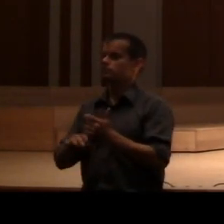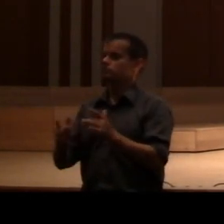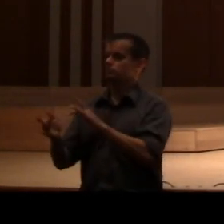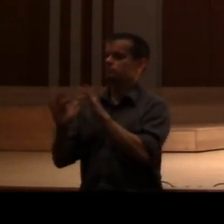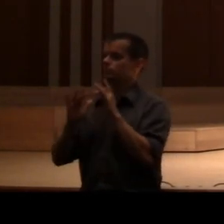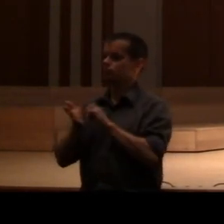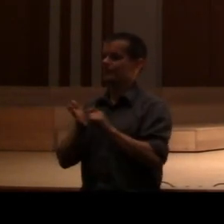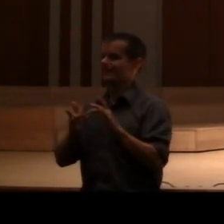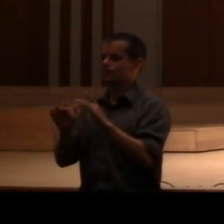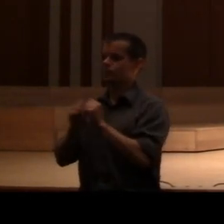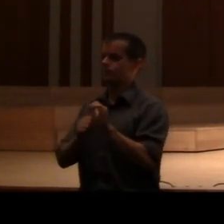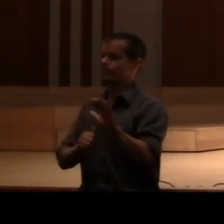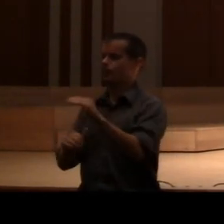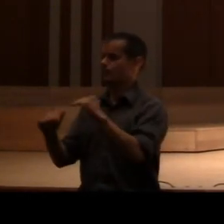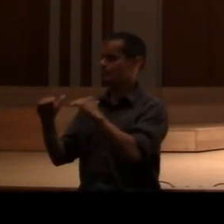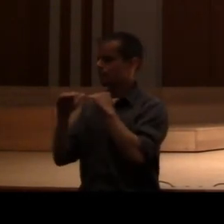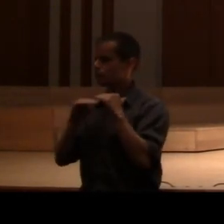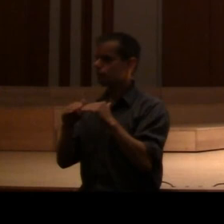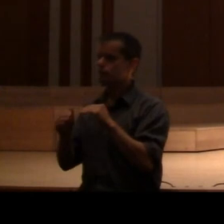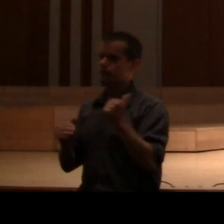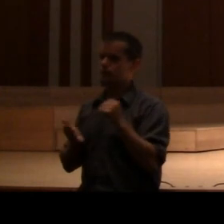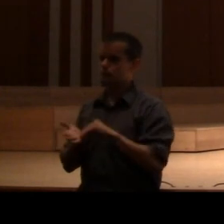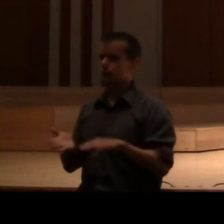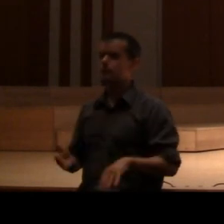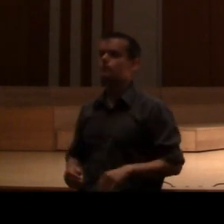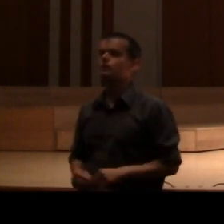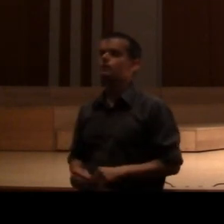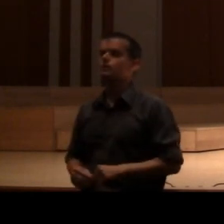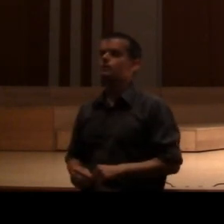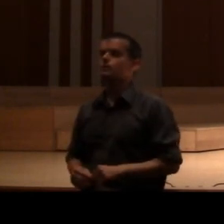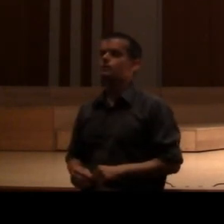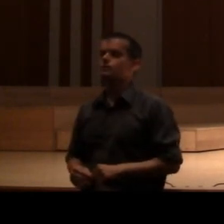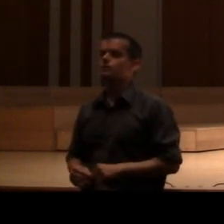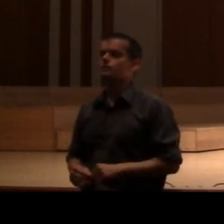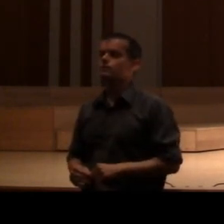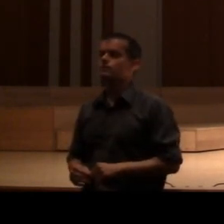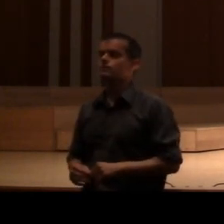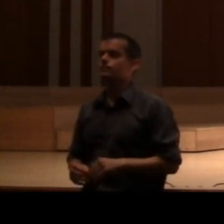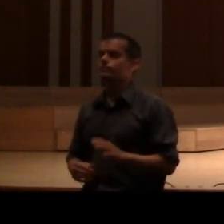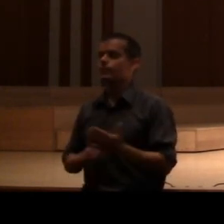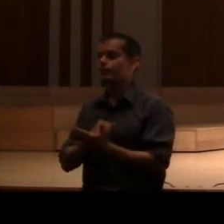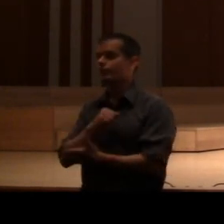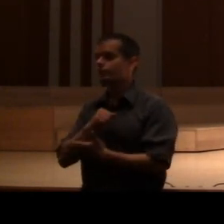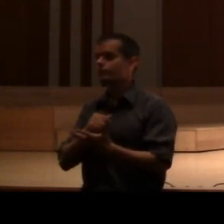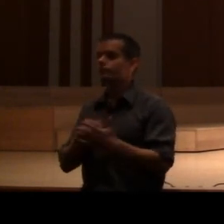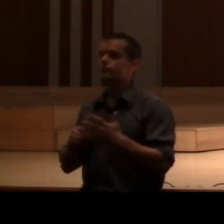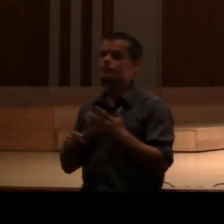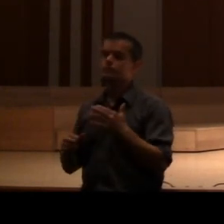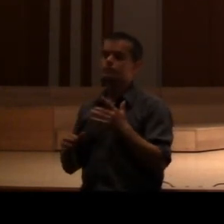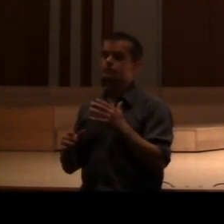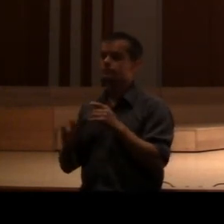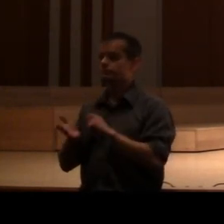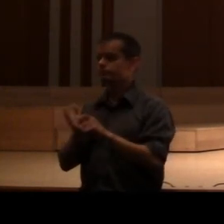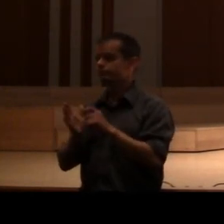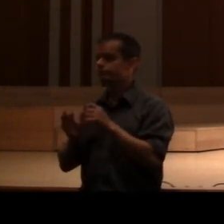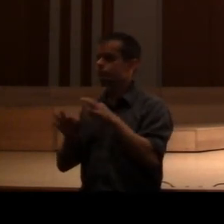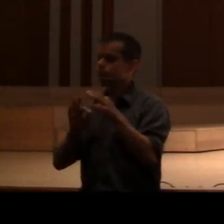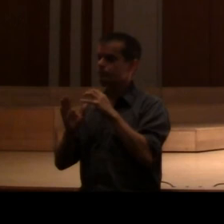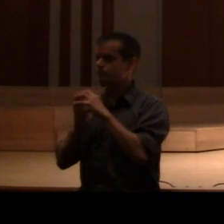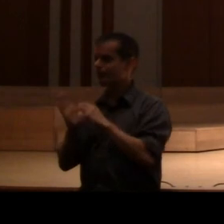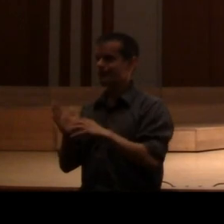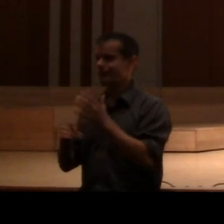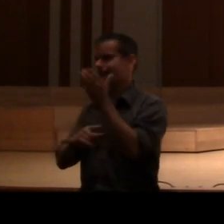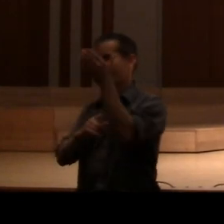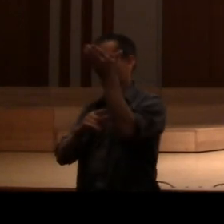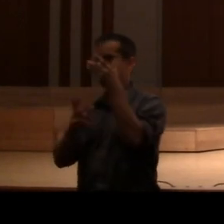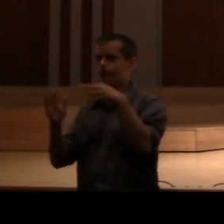their fellow students, with their peers. Creating someone's their own country, drawing, writing, descriptive paragraphs, making a flag, you know,